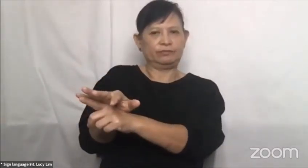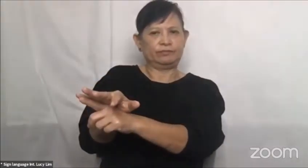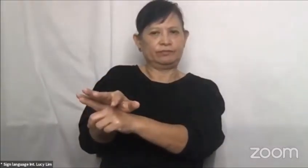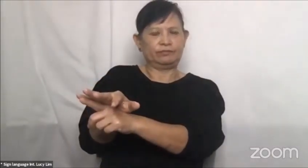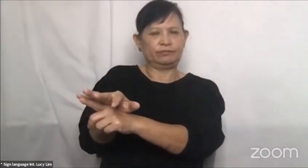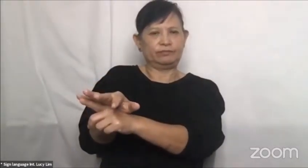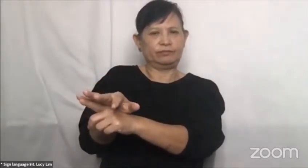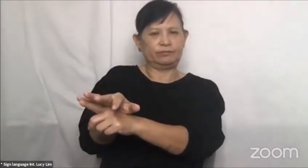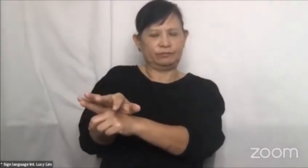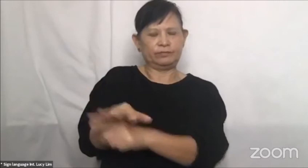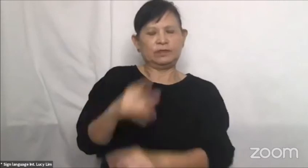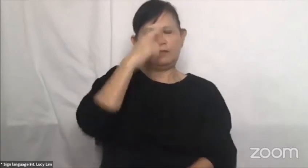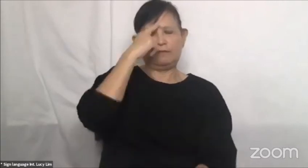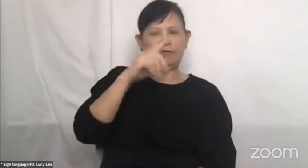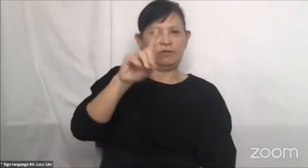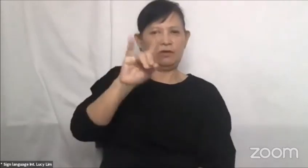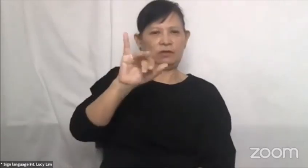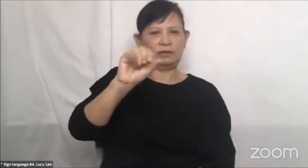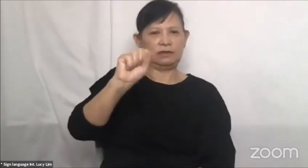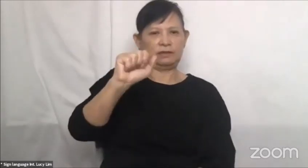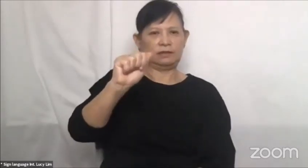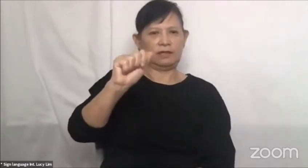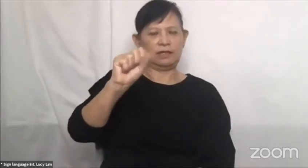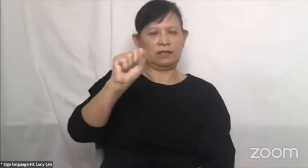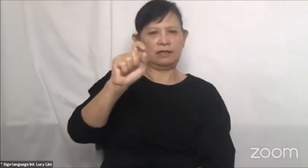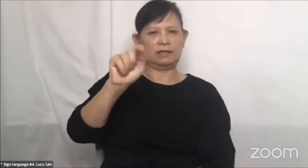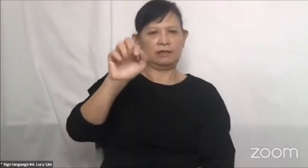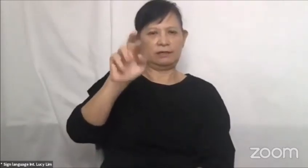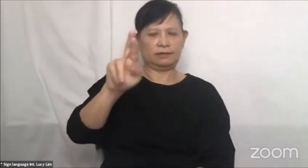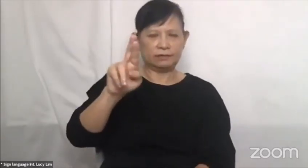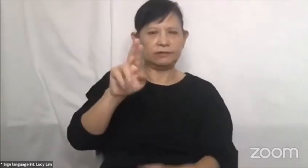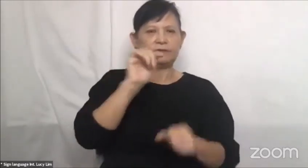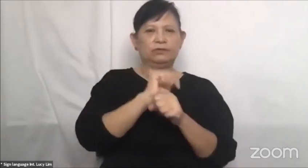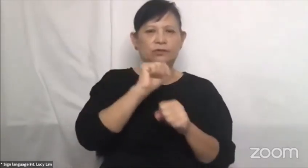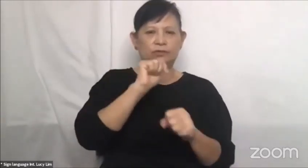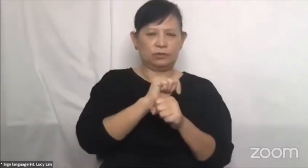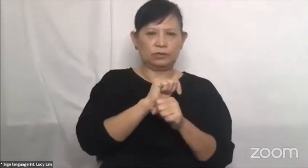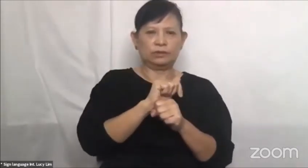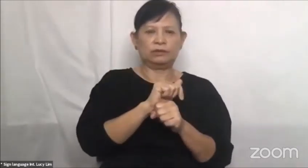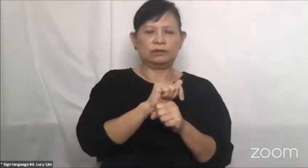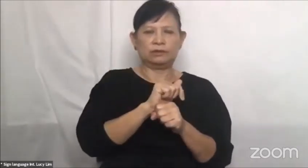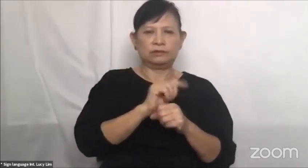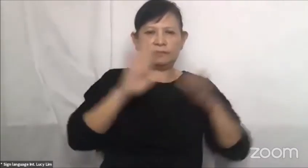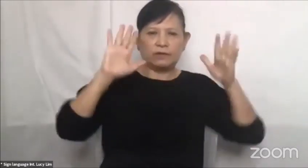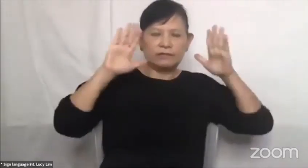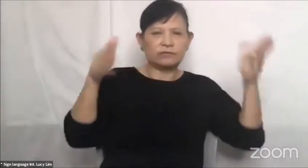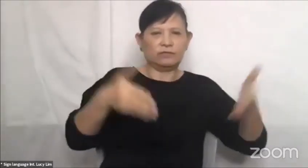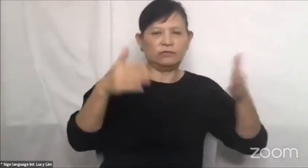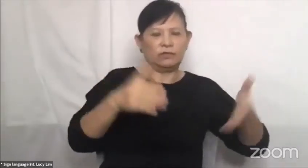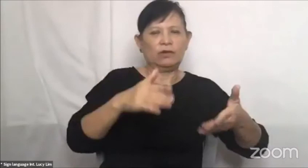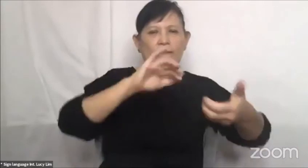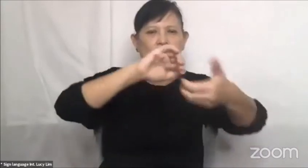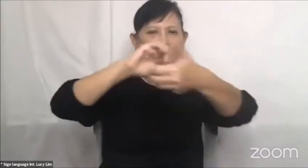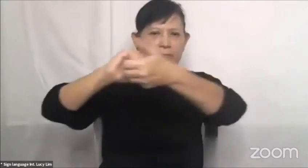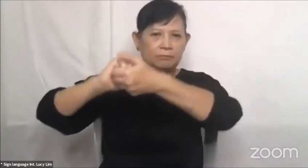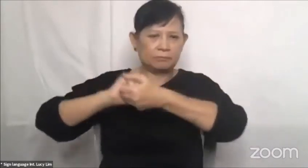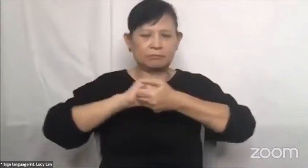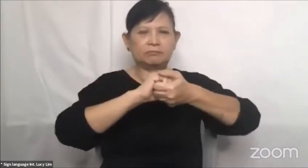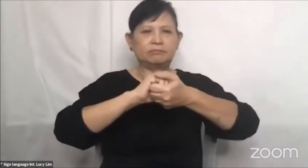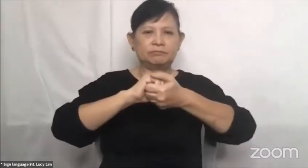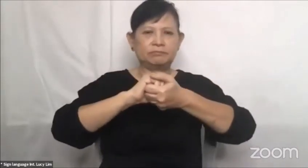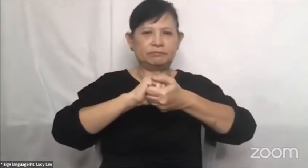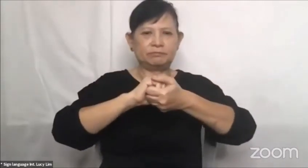For disaster risk reduction, the work that we've also done in this area, our partners are increasingly